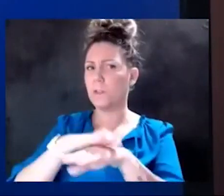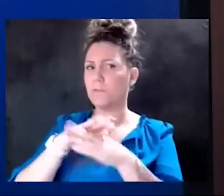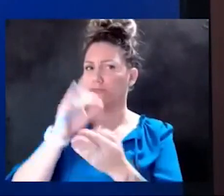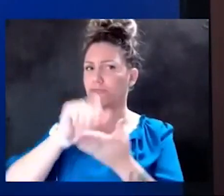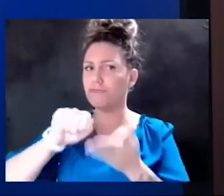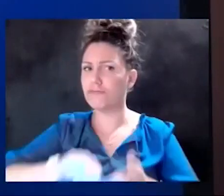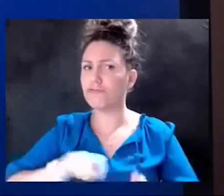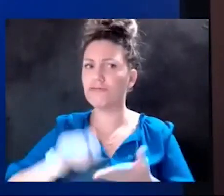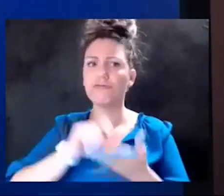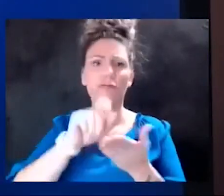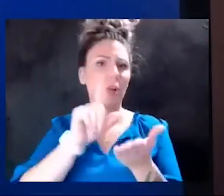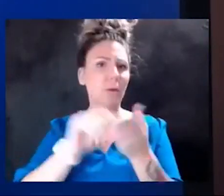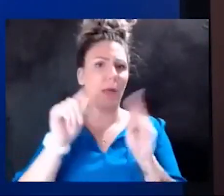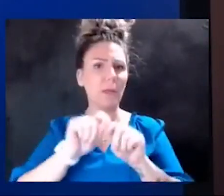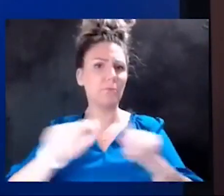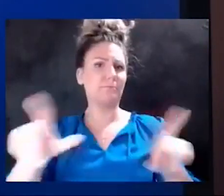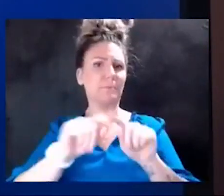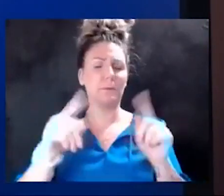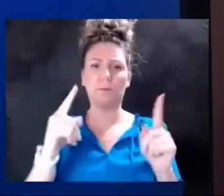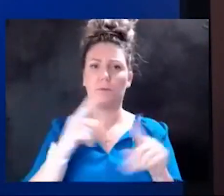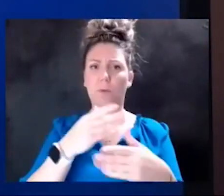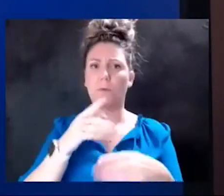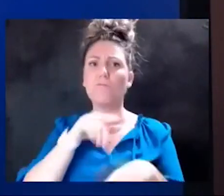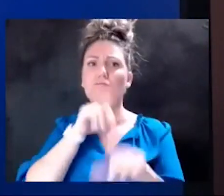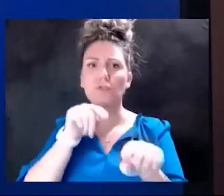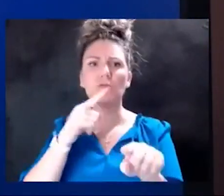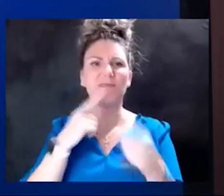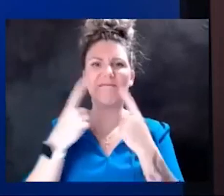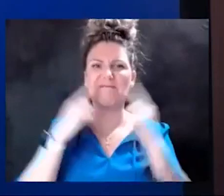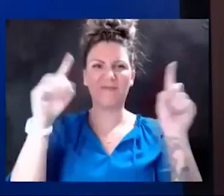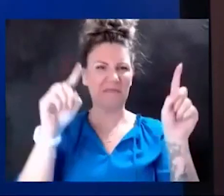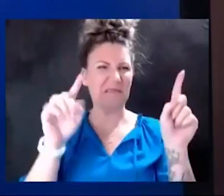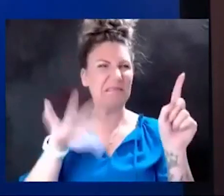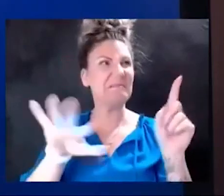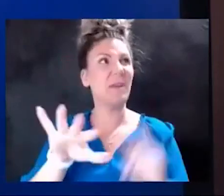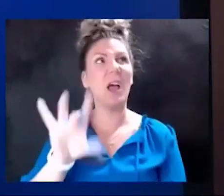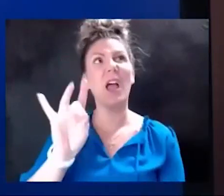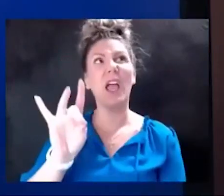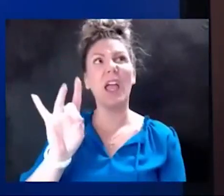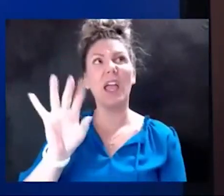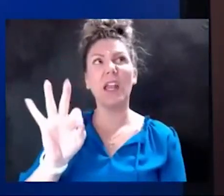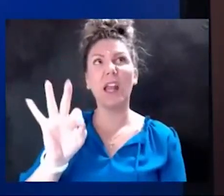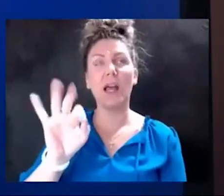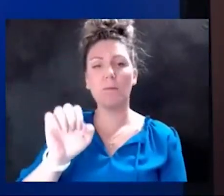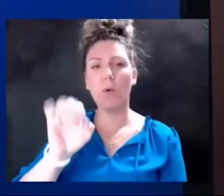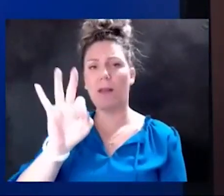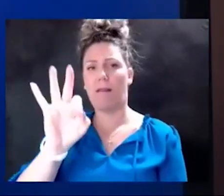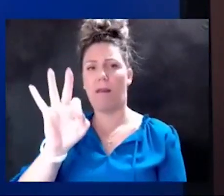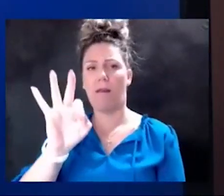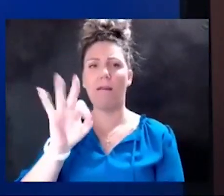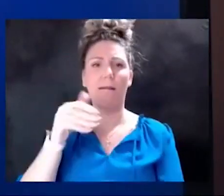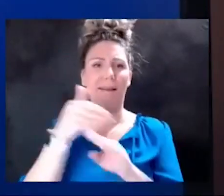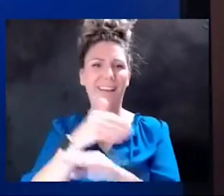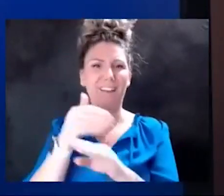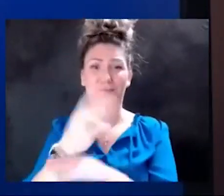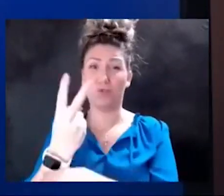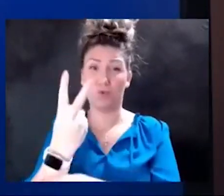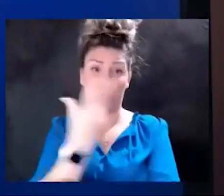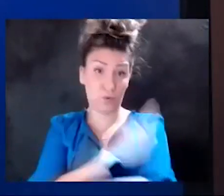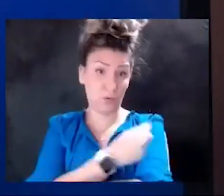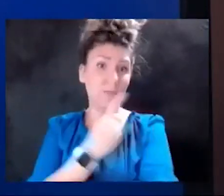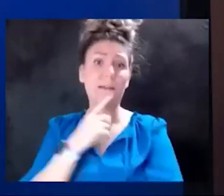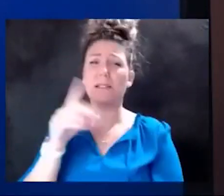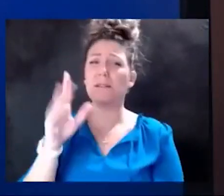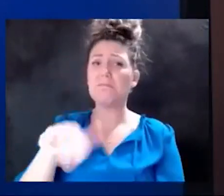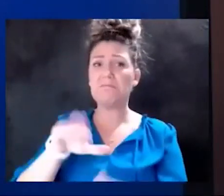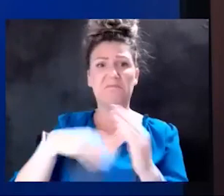and they were outstanding. I think the efficacy was about 89.9, really 90% after 2 shots. Really great data, and also great